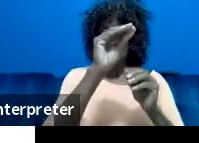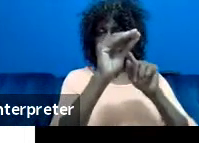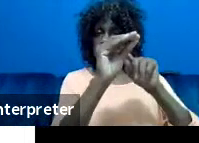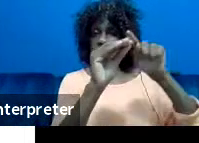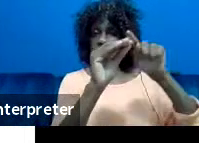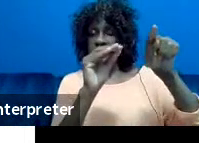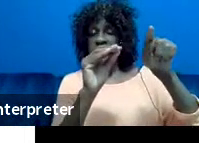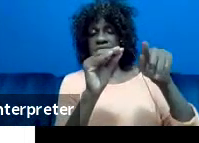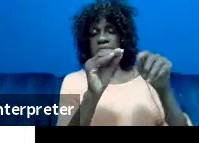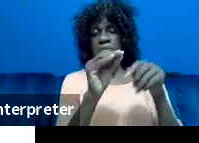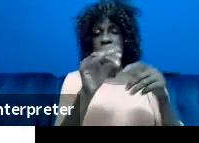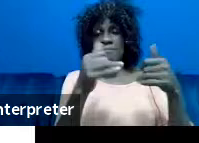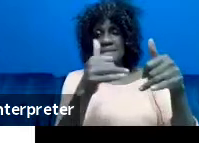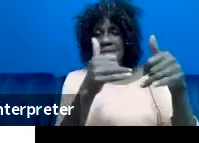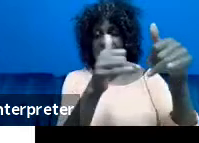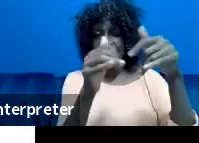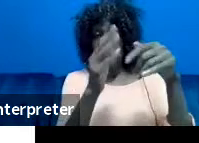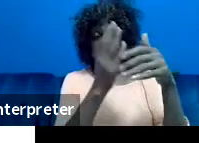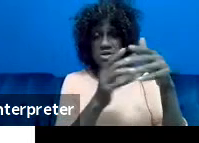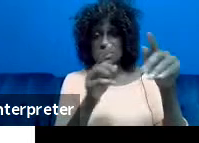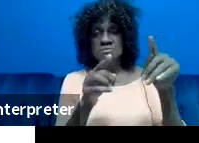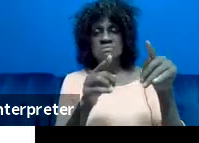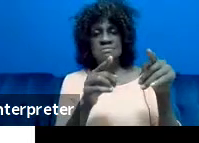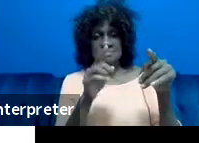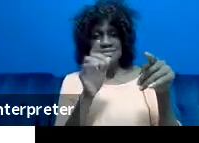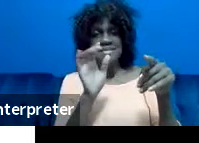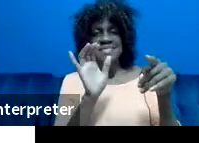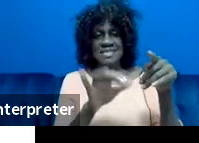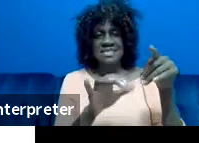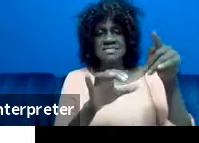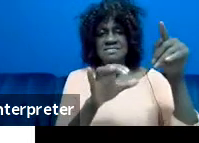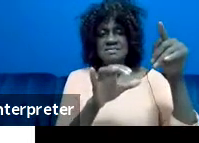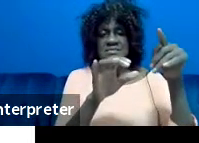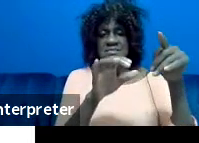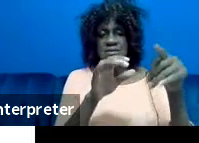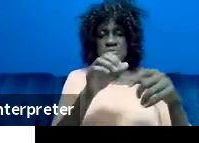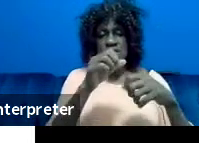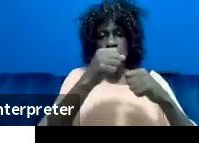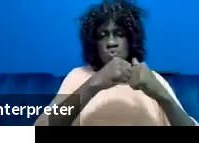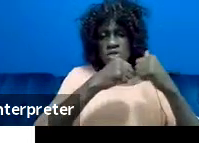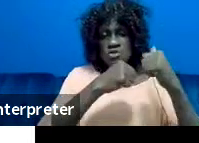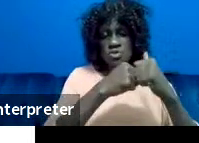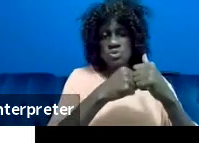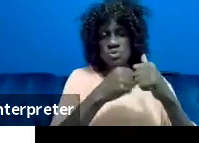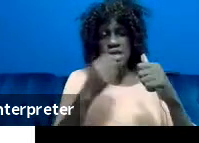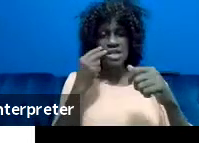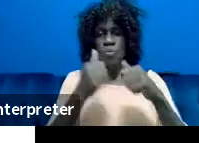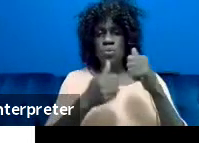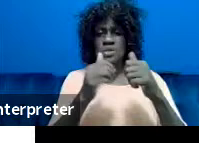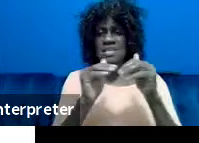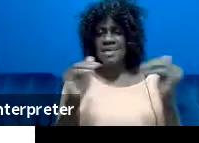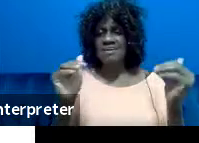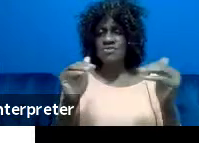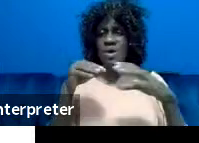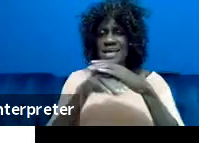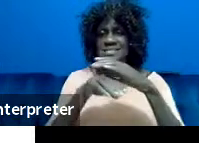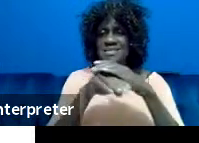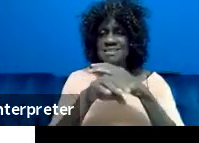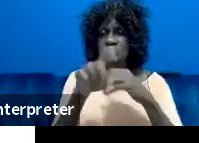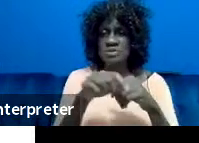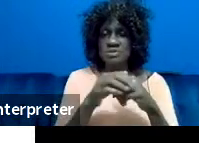hill, it should be treated as a composite play structure and looked at then what level of access would need to be